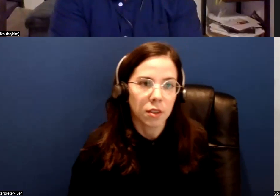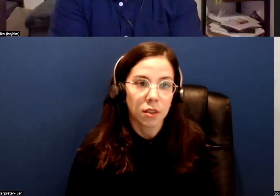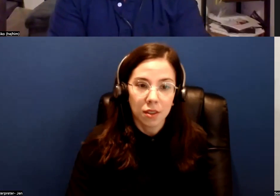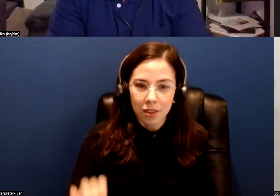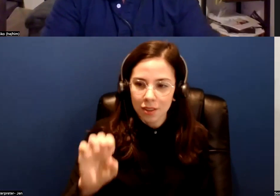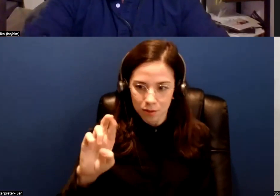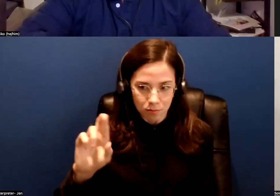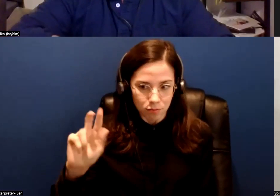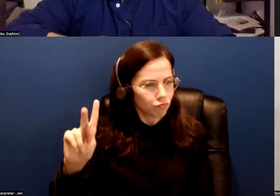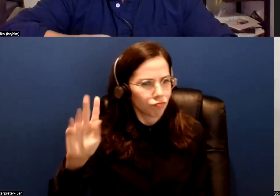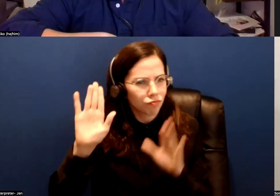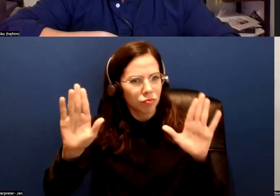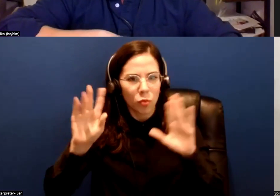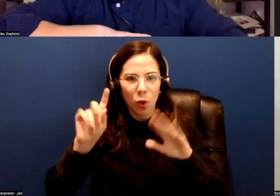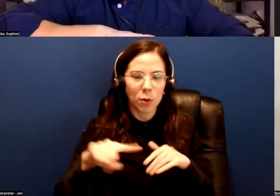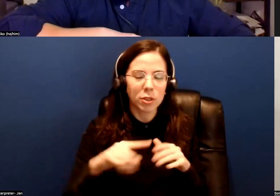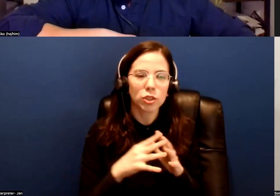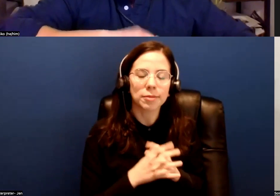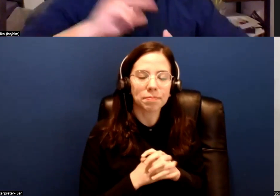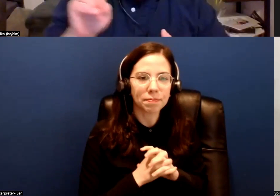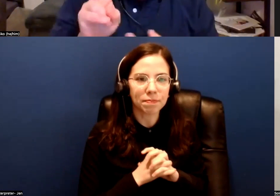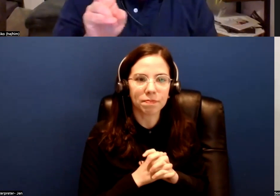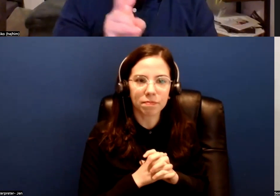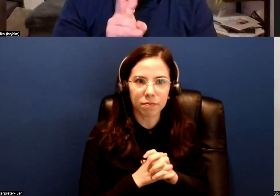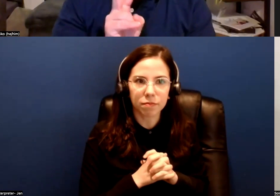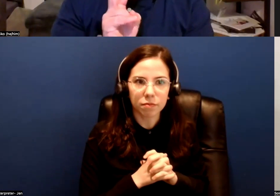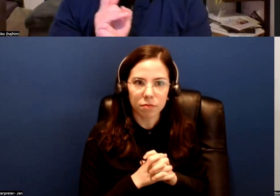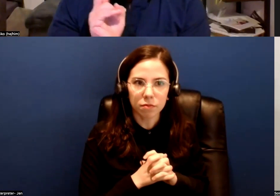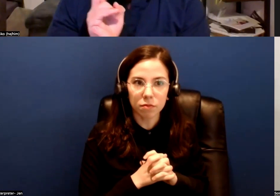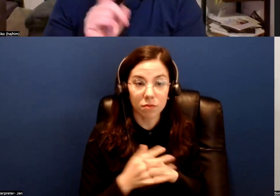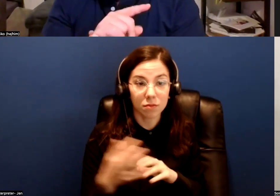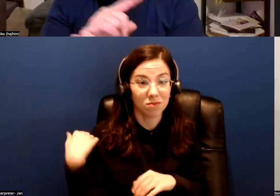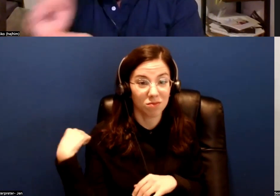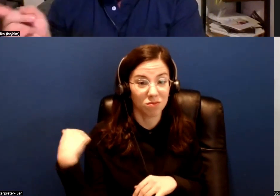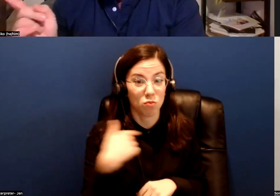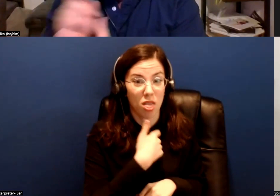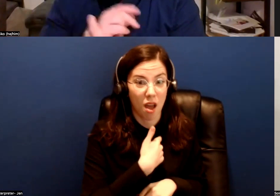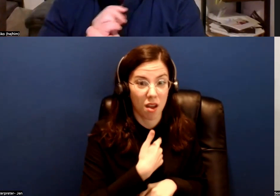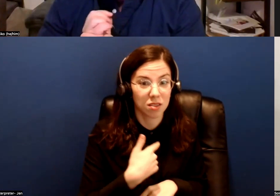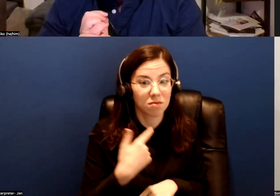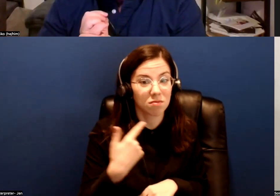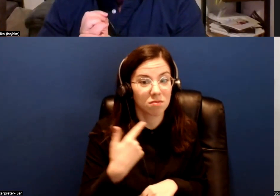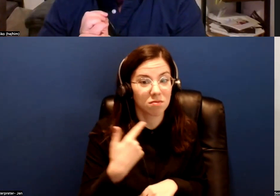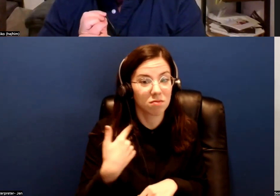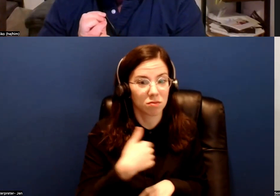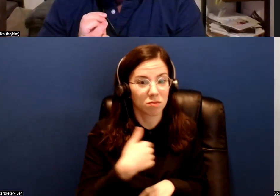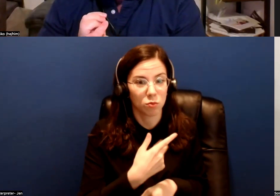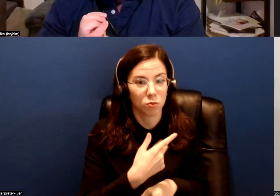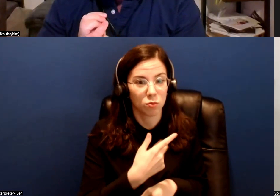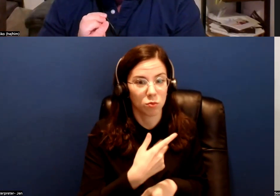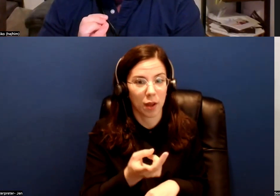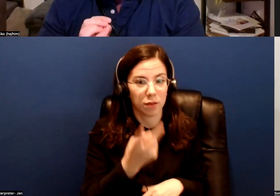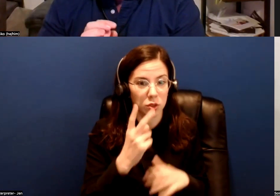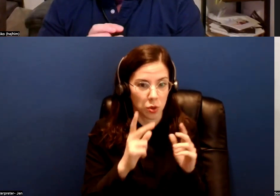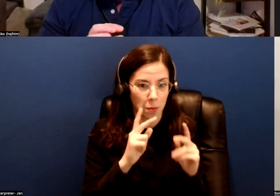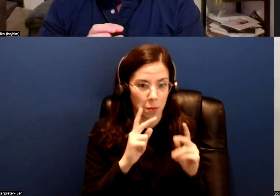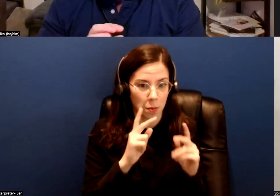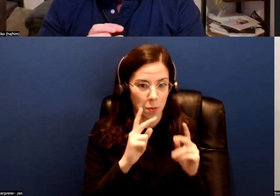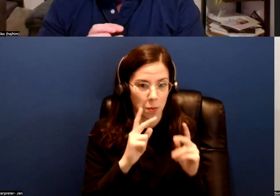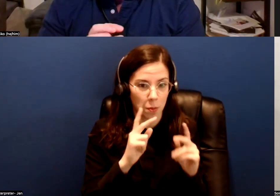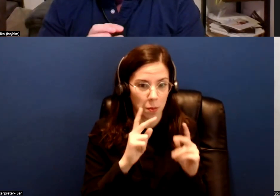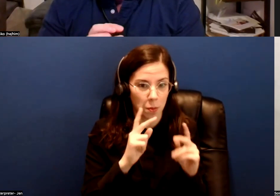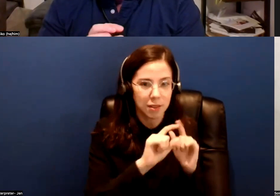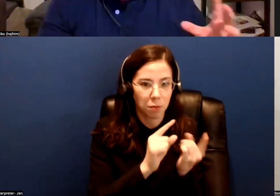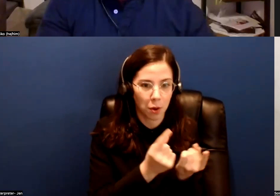question. At Hubbard, we have two people in the marketing department, myself and Megan Moran. And we also have a development